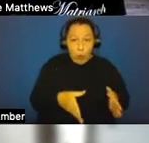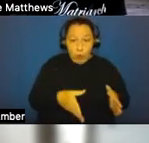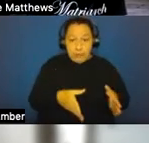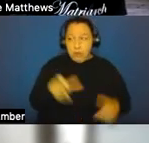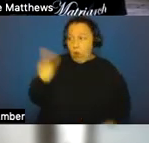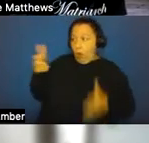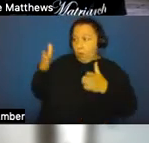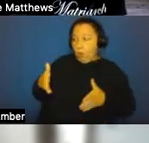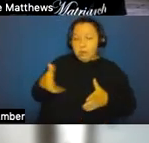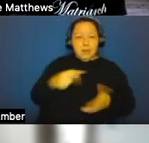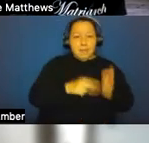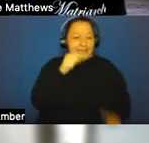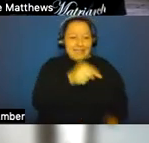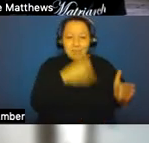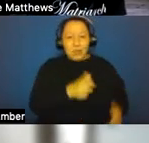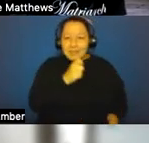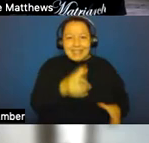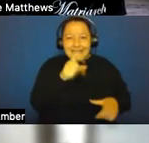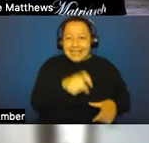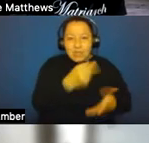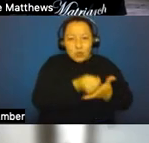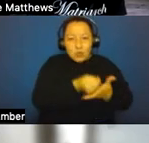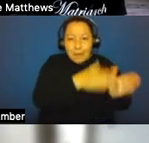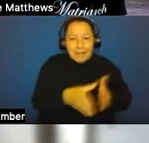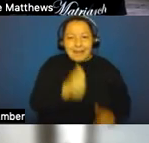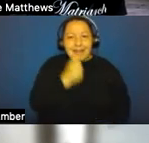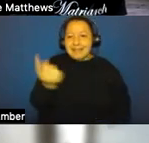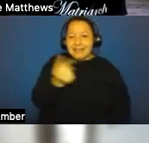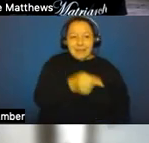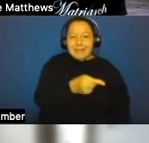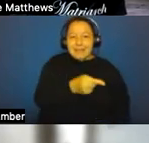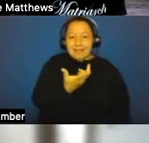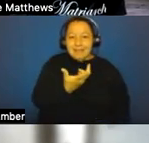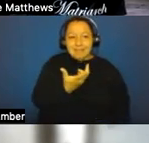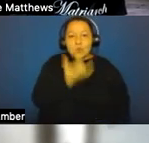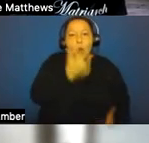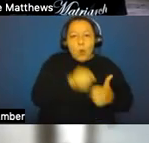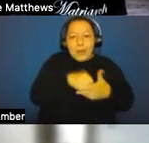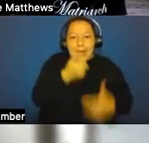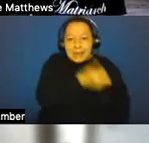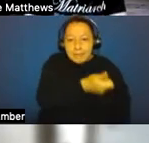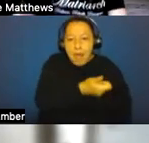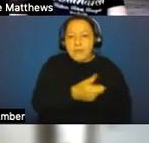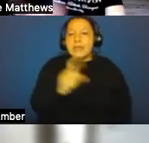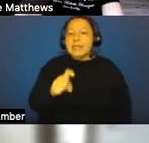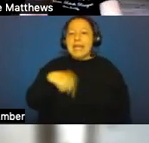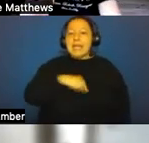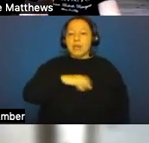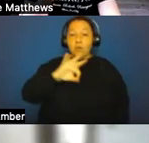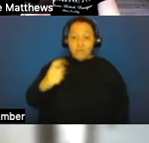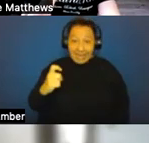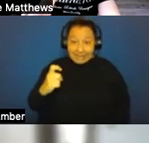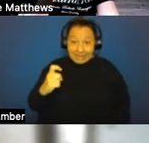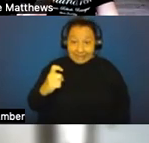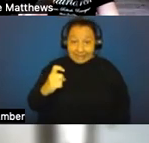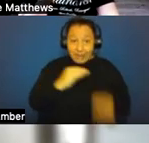plan. It is not because of something flawed in them that needs to be fixed by us.